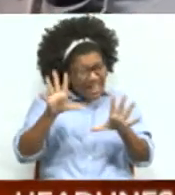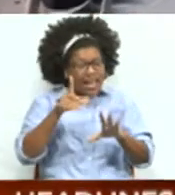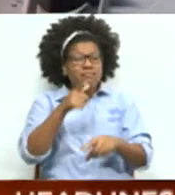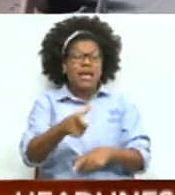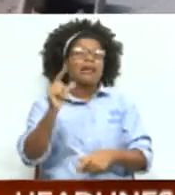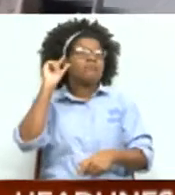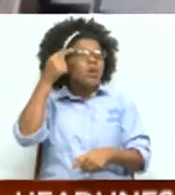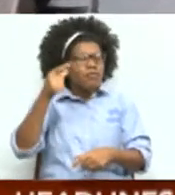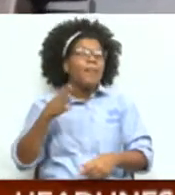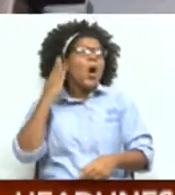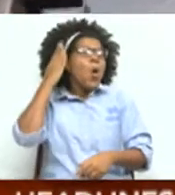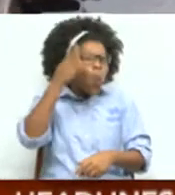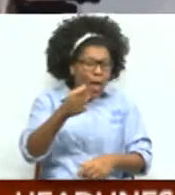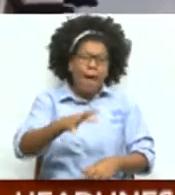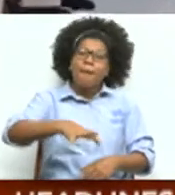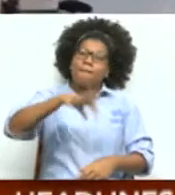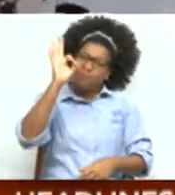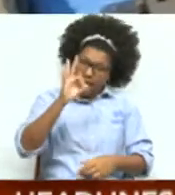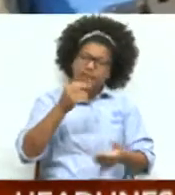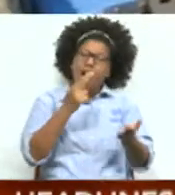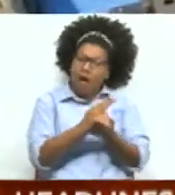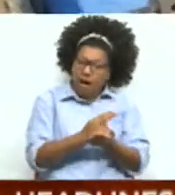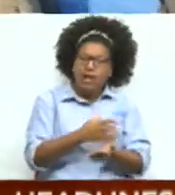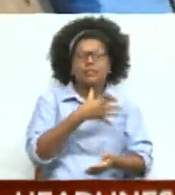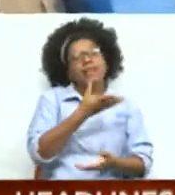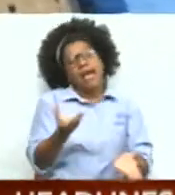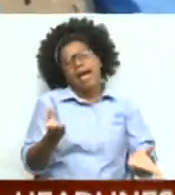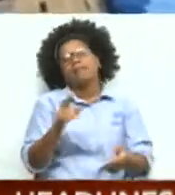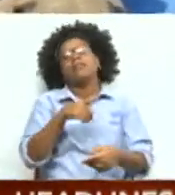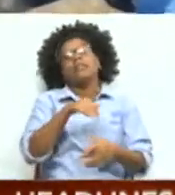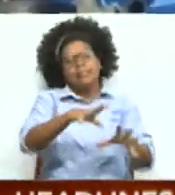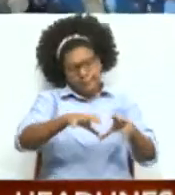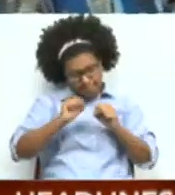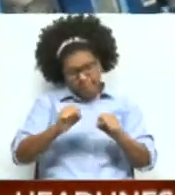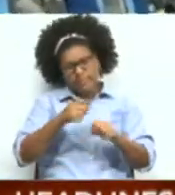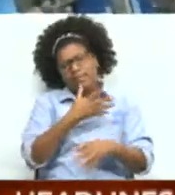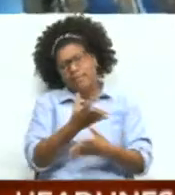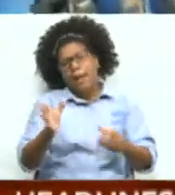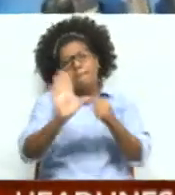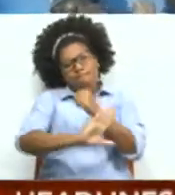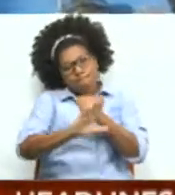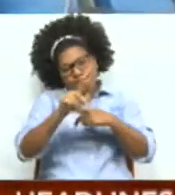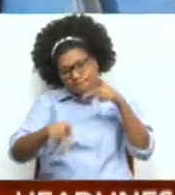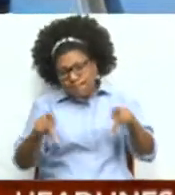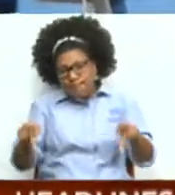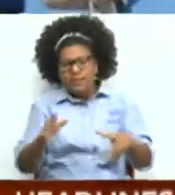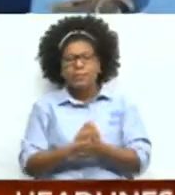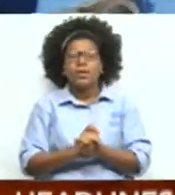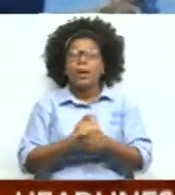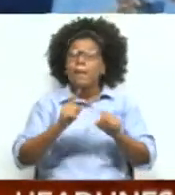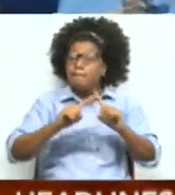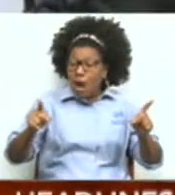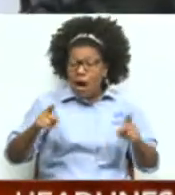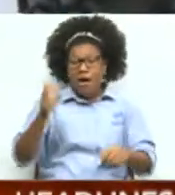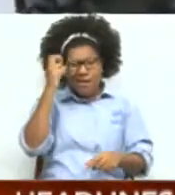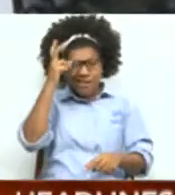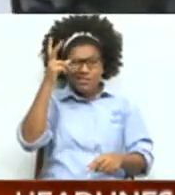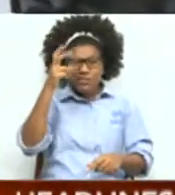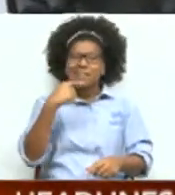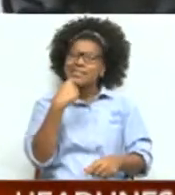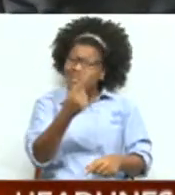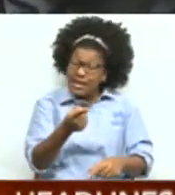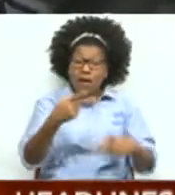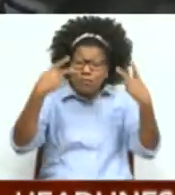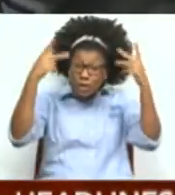their operators. However, political analyst Shane Mohammed says the Prime Minister needs to prove this with